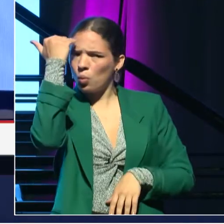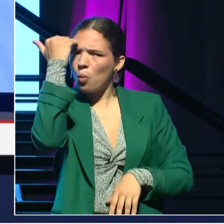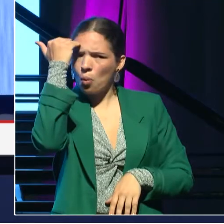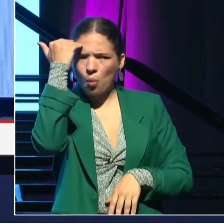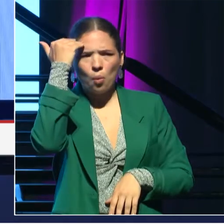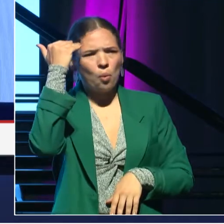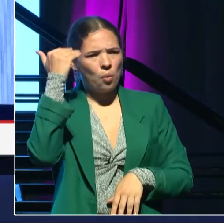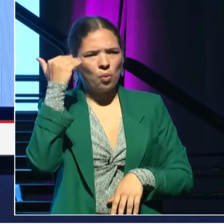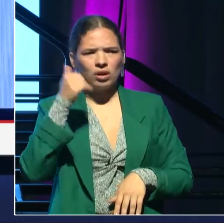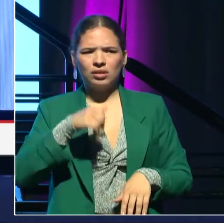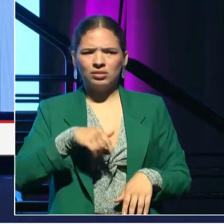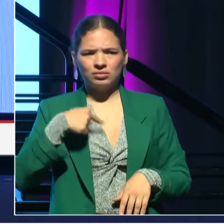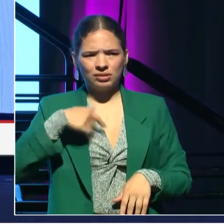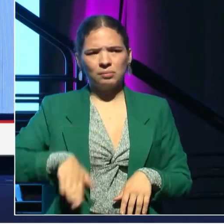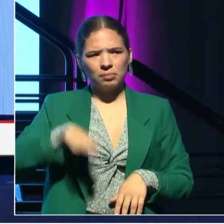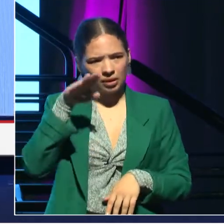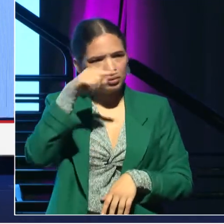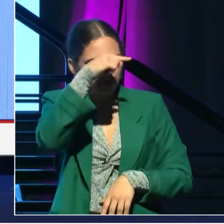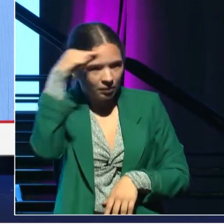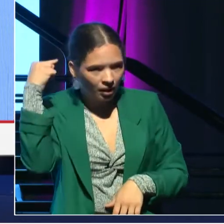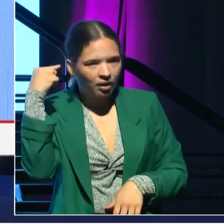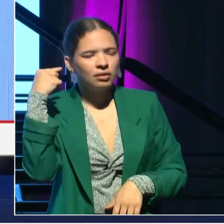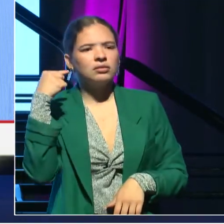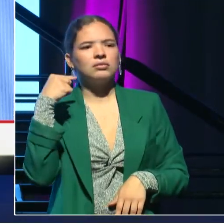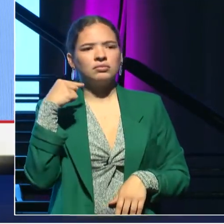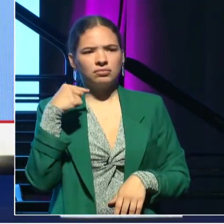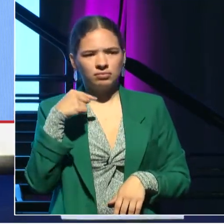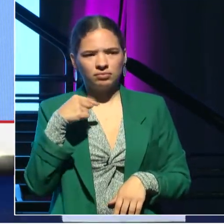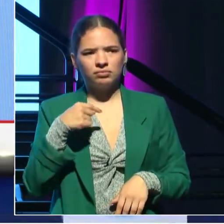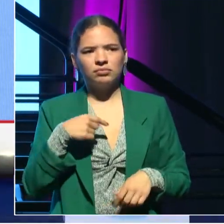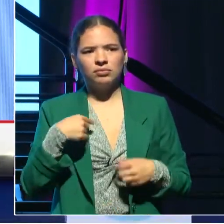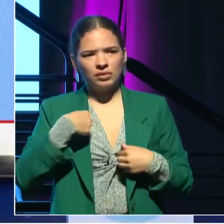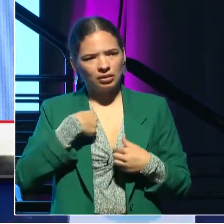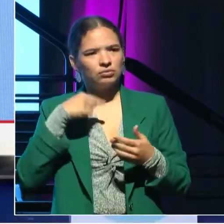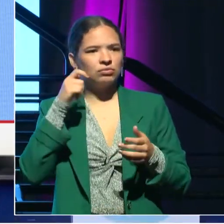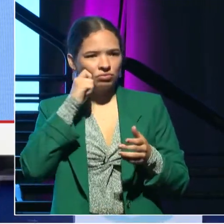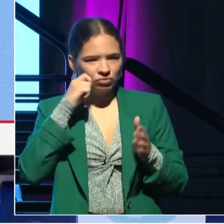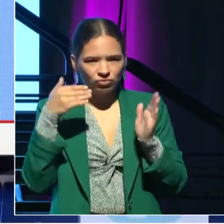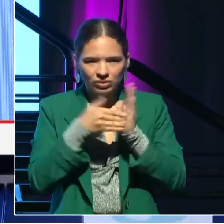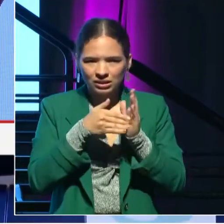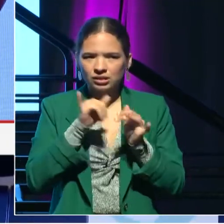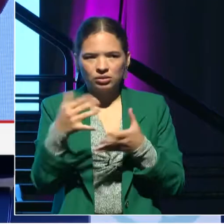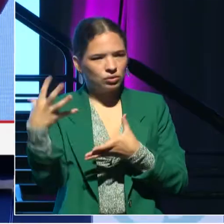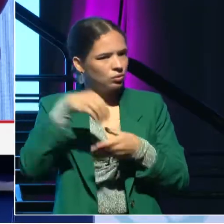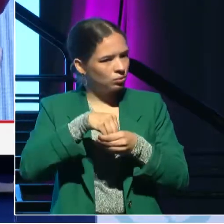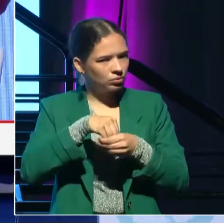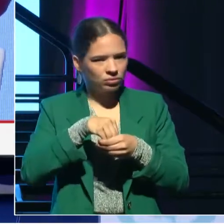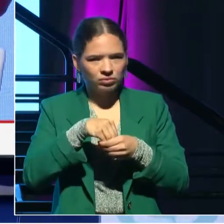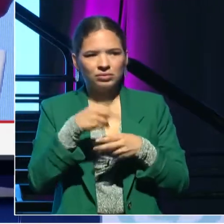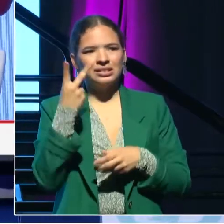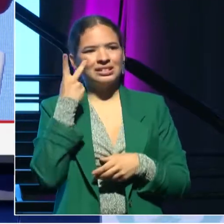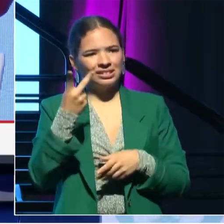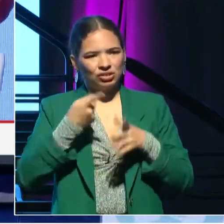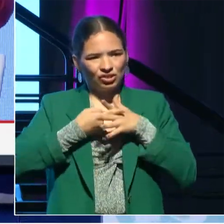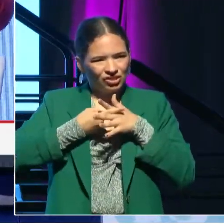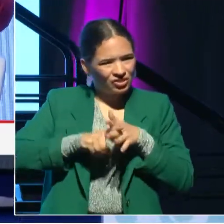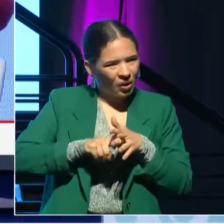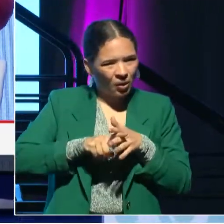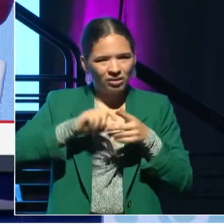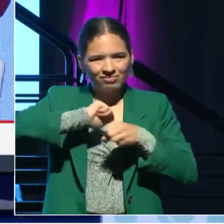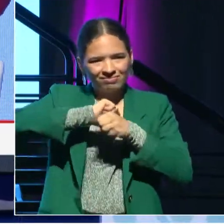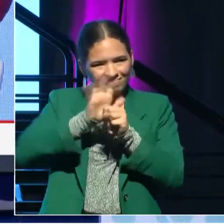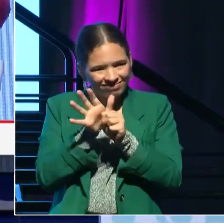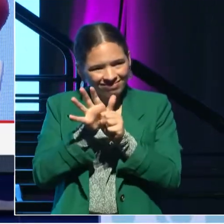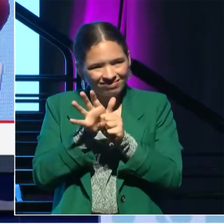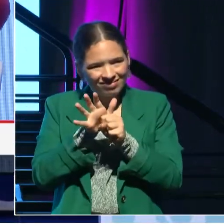American. Racism is the underpinning of all of this, and we saw it from the beginning of the pandemic, even how things were